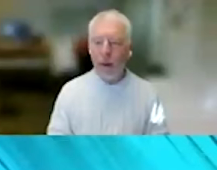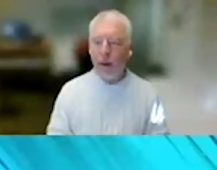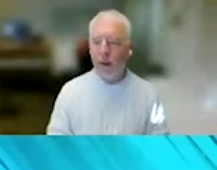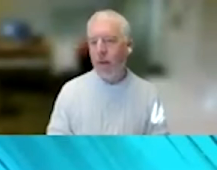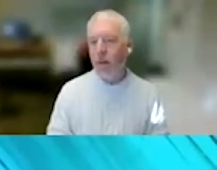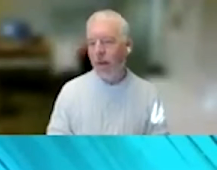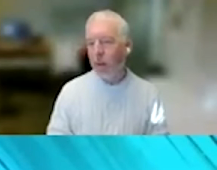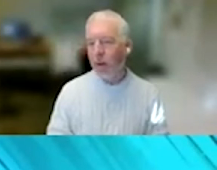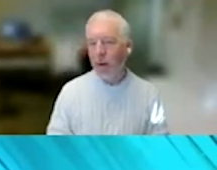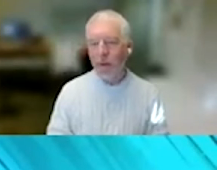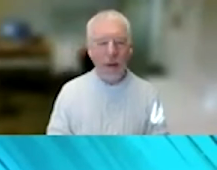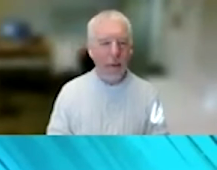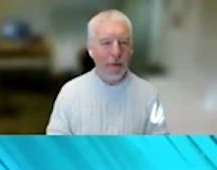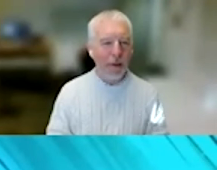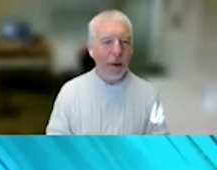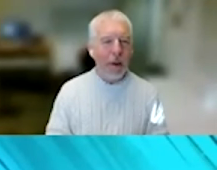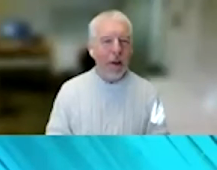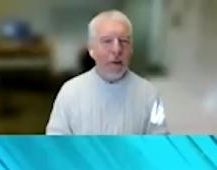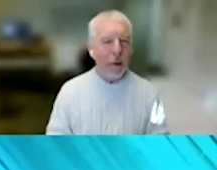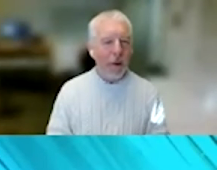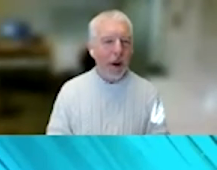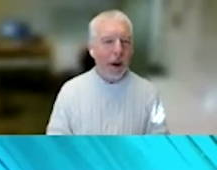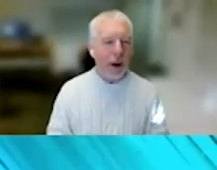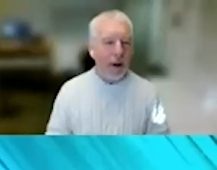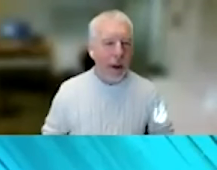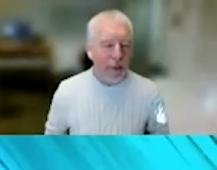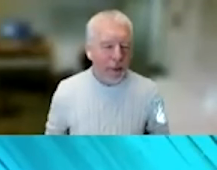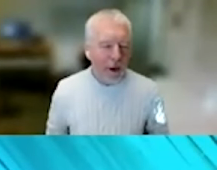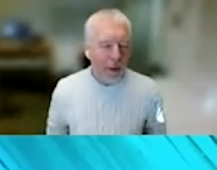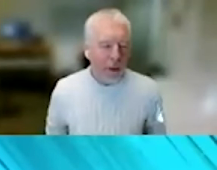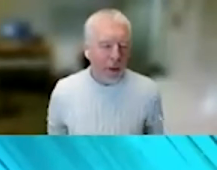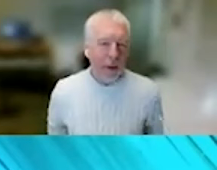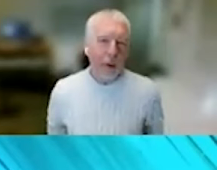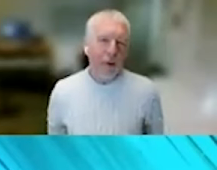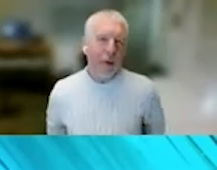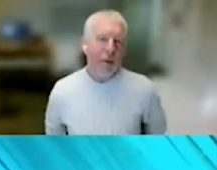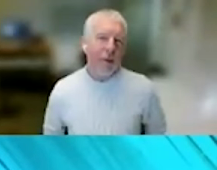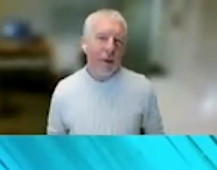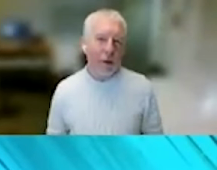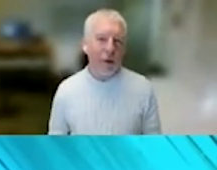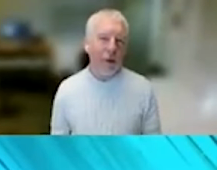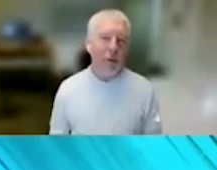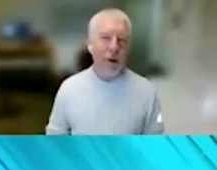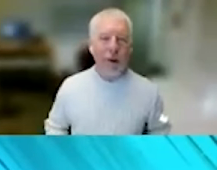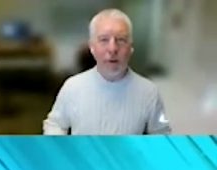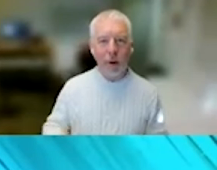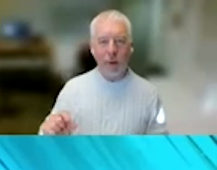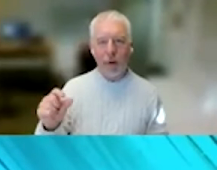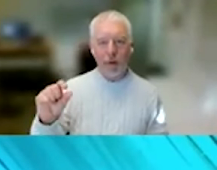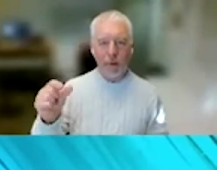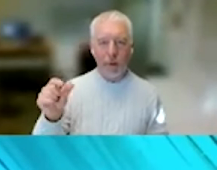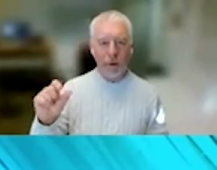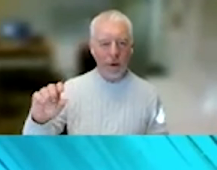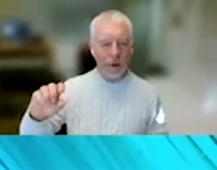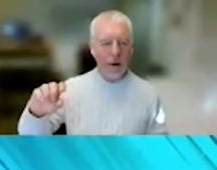So it's just an example here of captions. So captions can either be optional, as you see in YouTube or Kaltura,